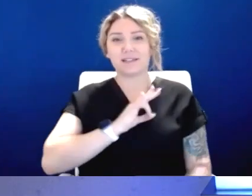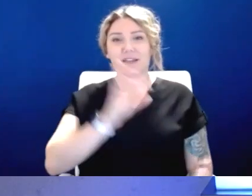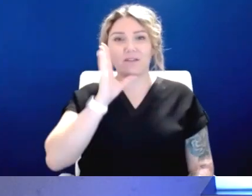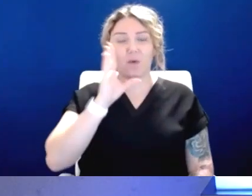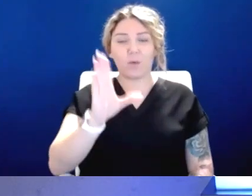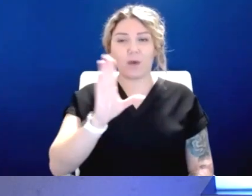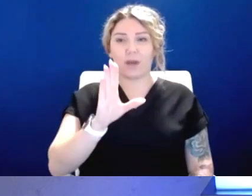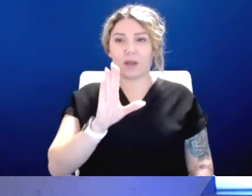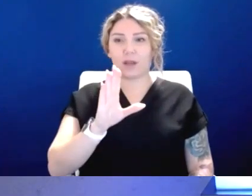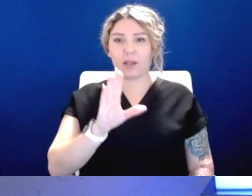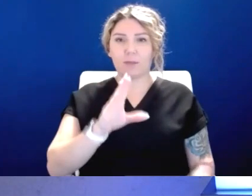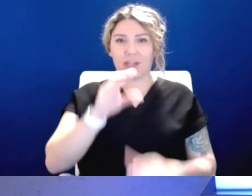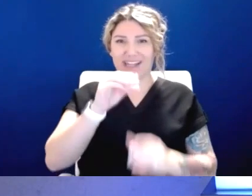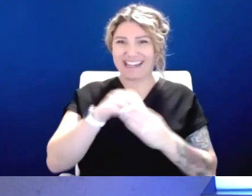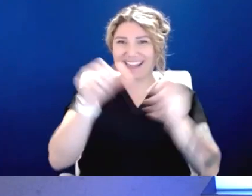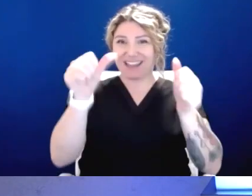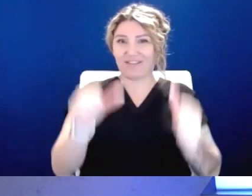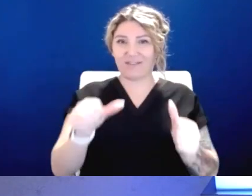in the feed,